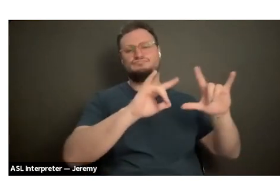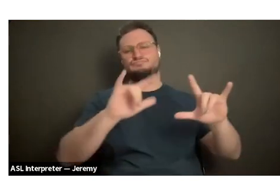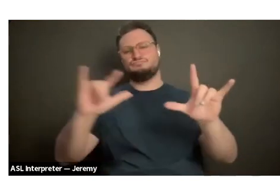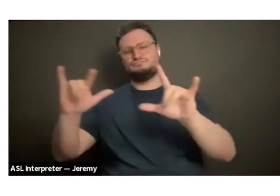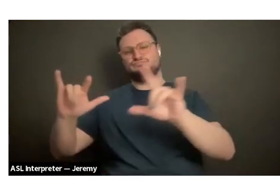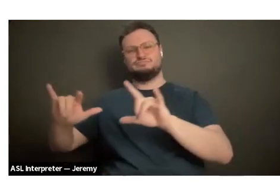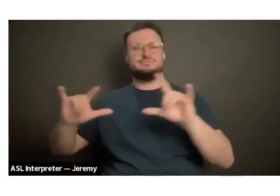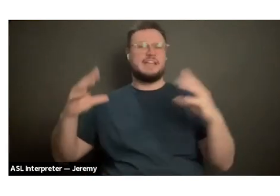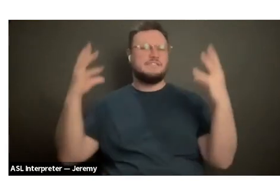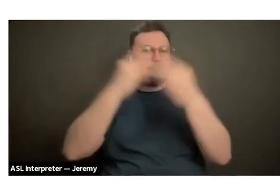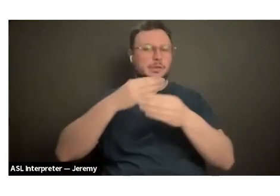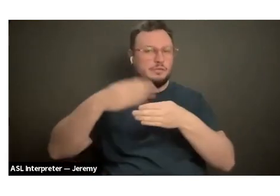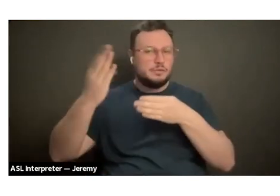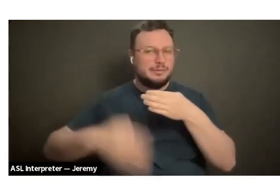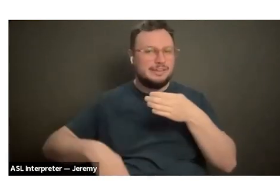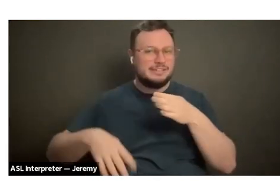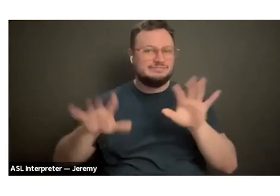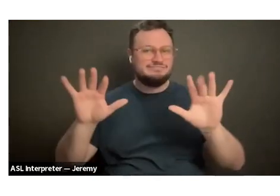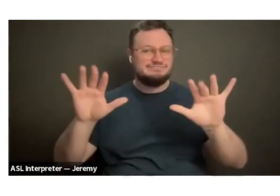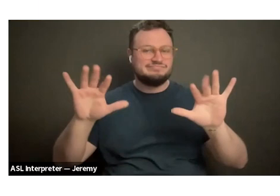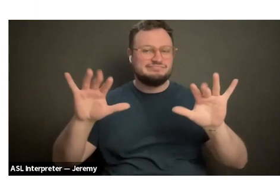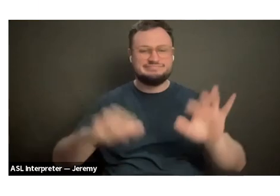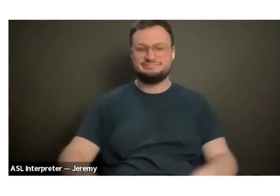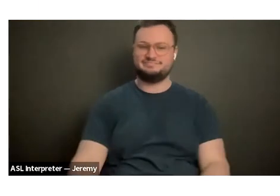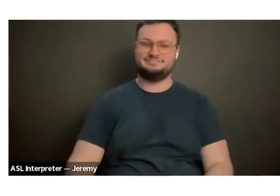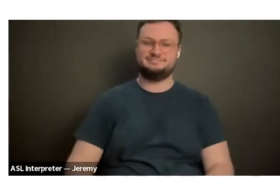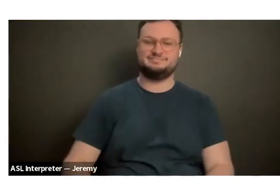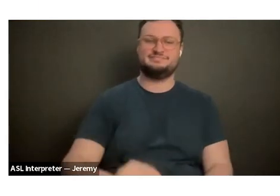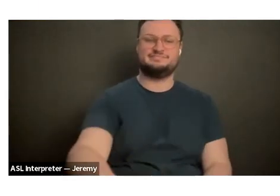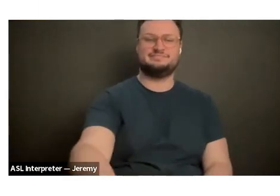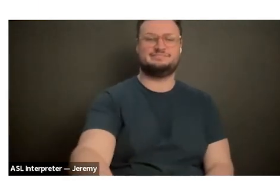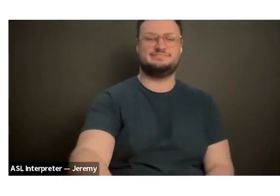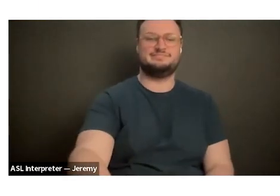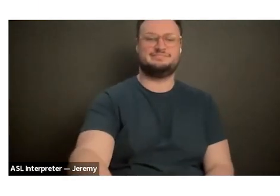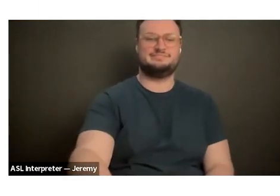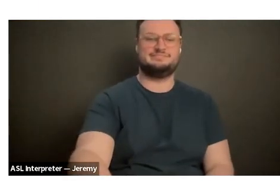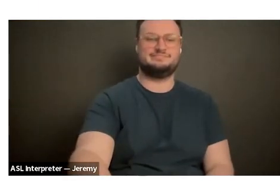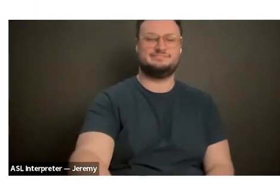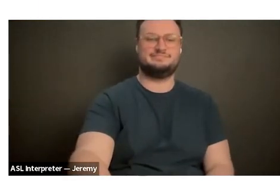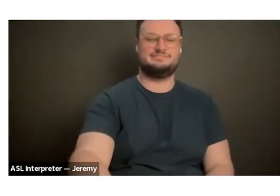And have a beautiful weekend. Thank you. Bye. Thank you. Bye.